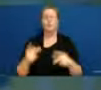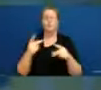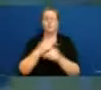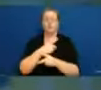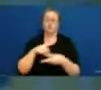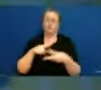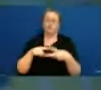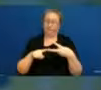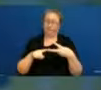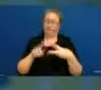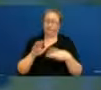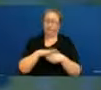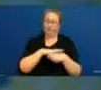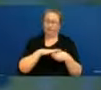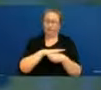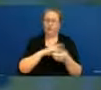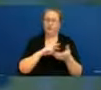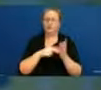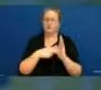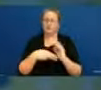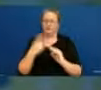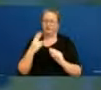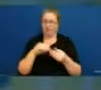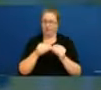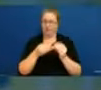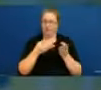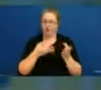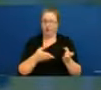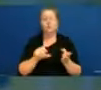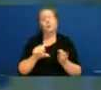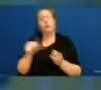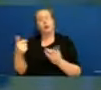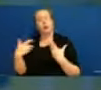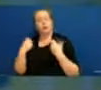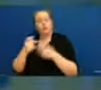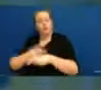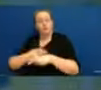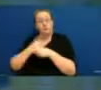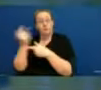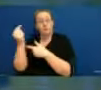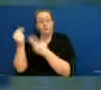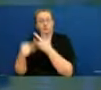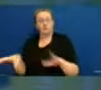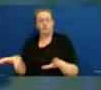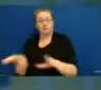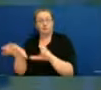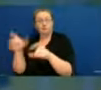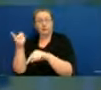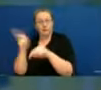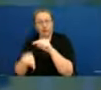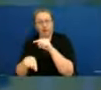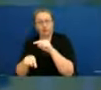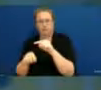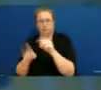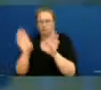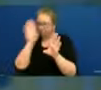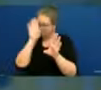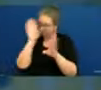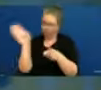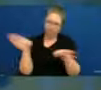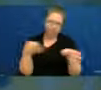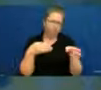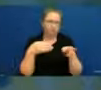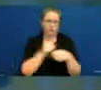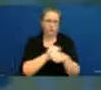of COVID-19 patients are, and that will affect our ability to deliver on other healthcare needs, and why it is so important to